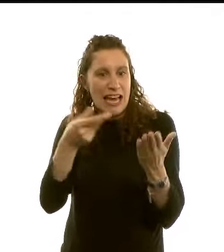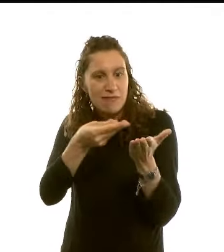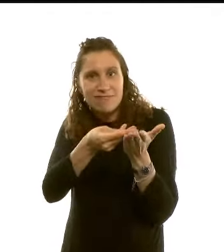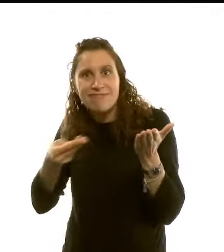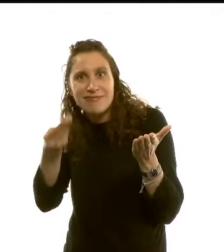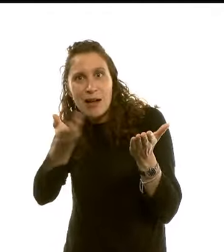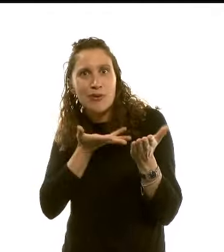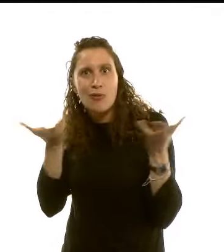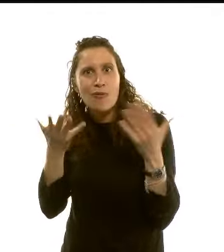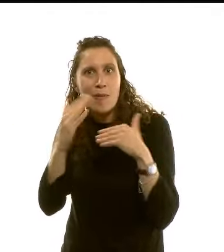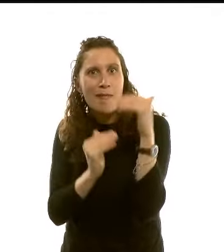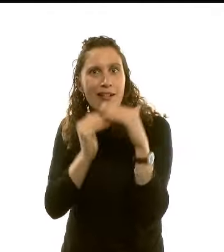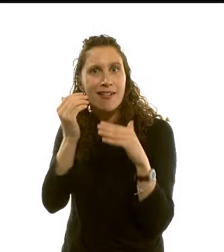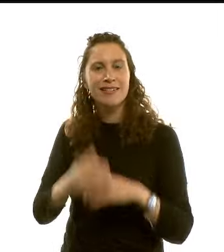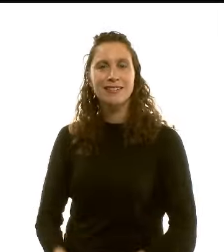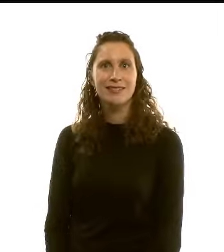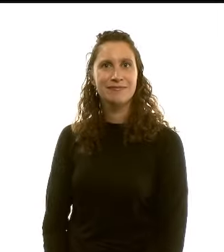build.